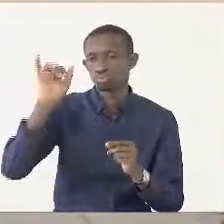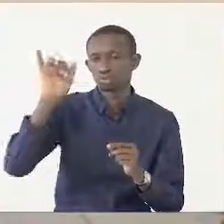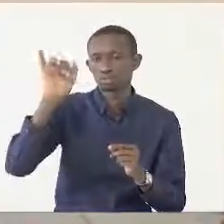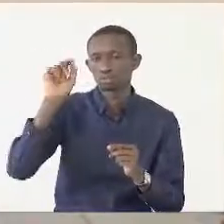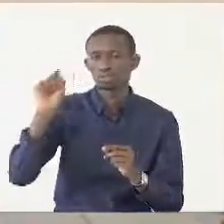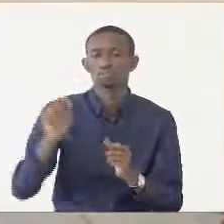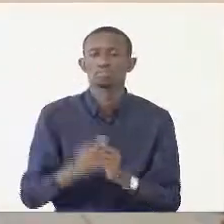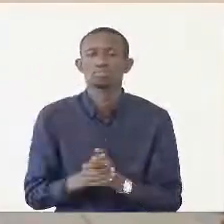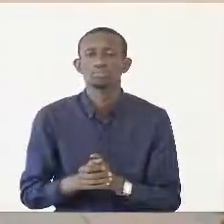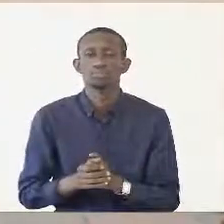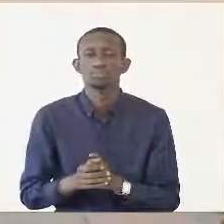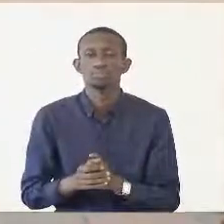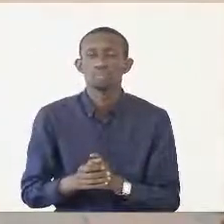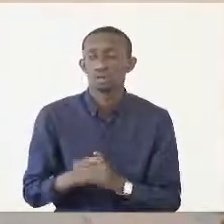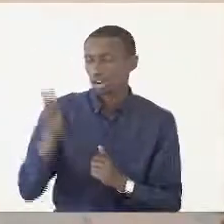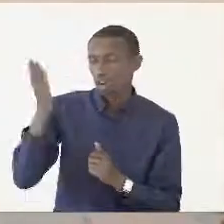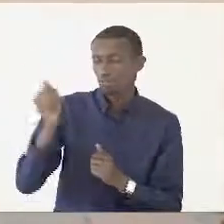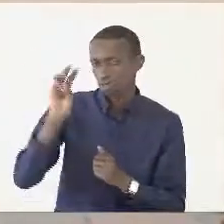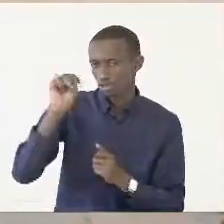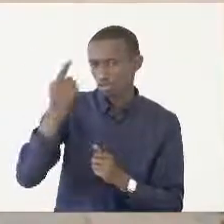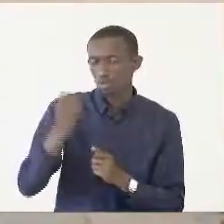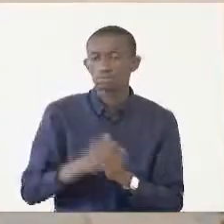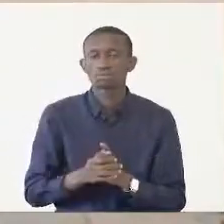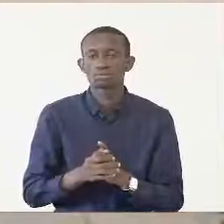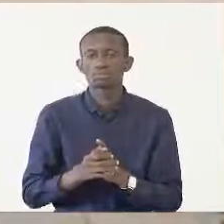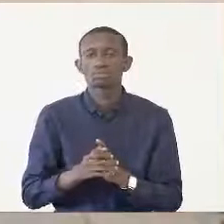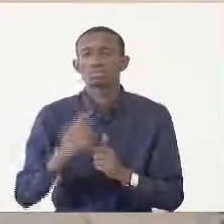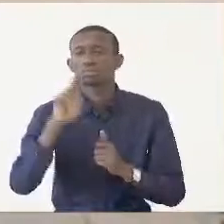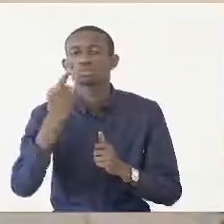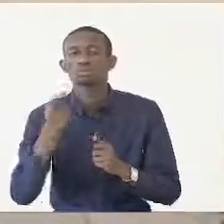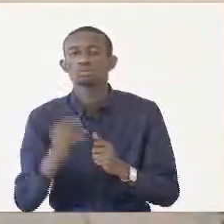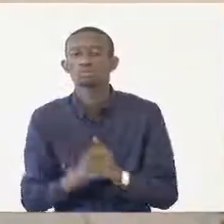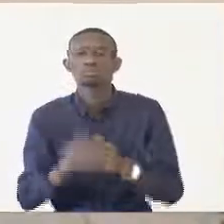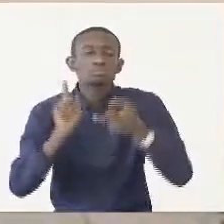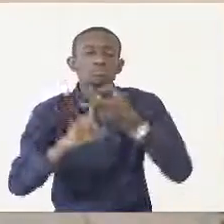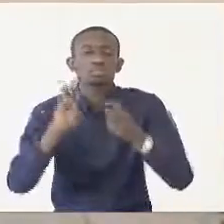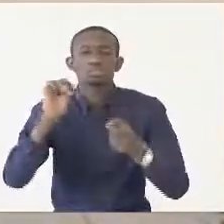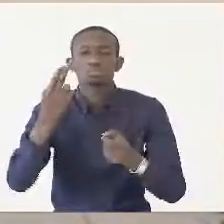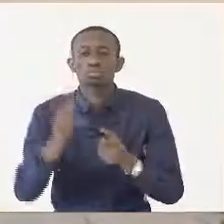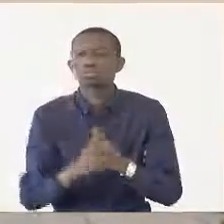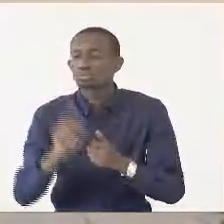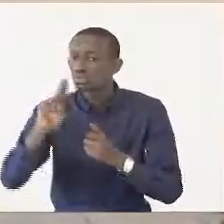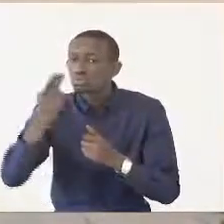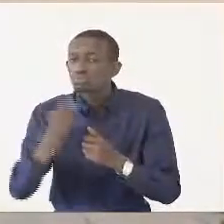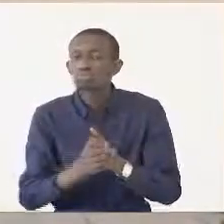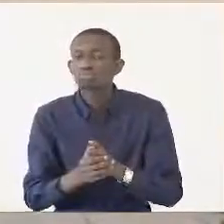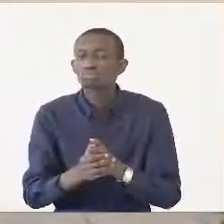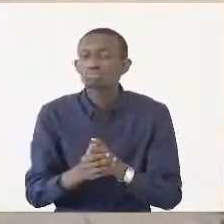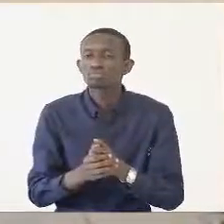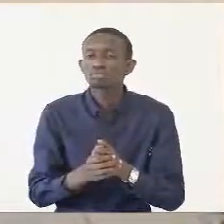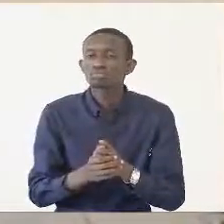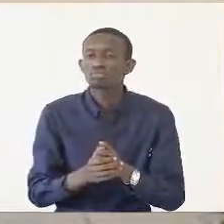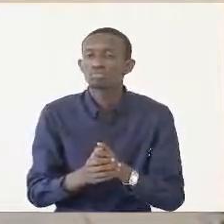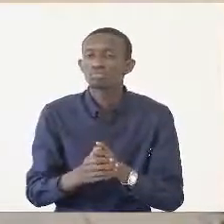look, here we have M1 U1 plus M2 U2. This here means that we have